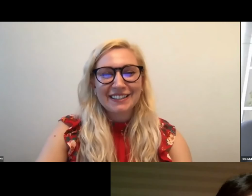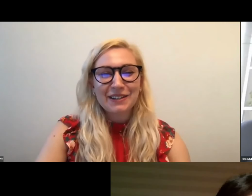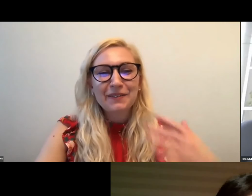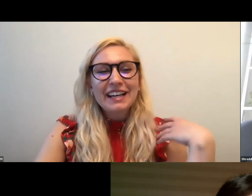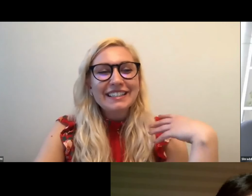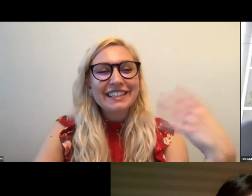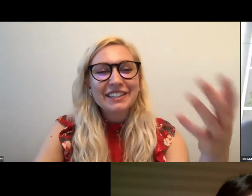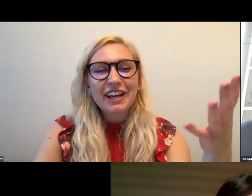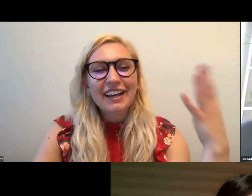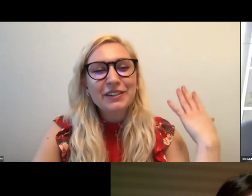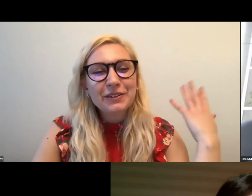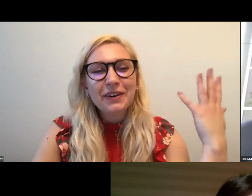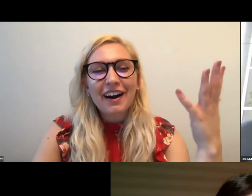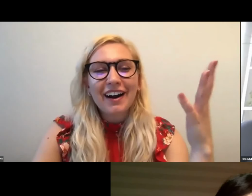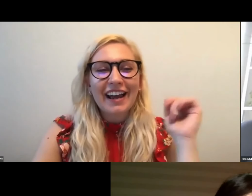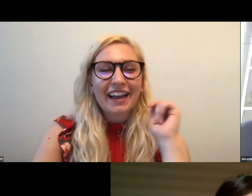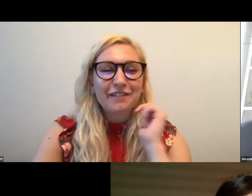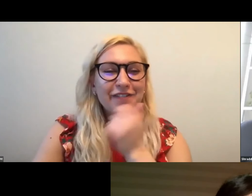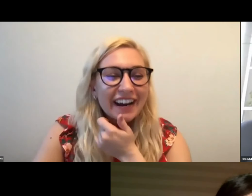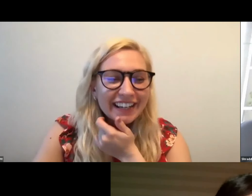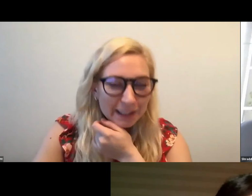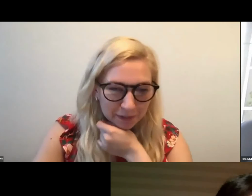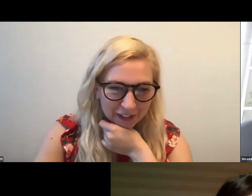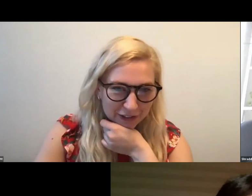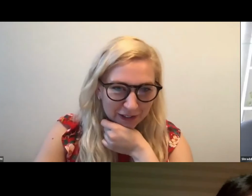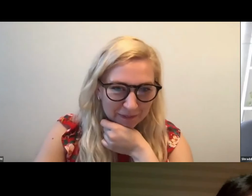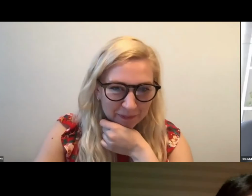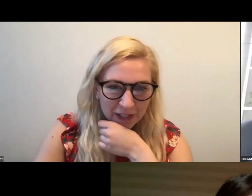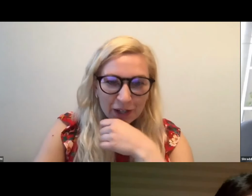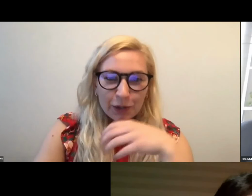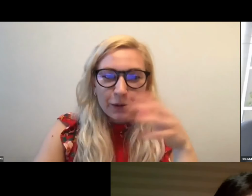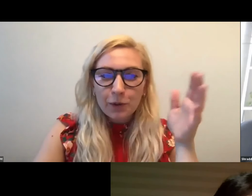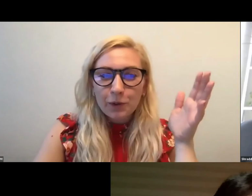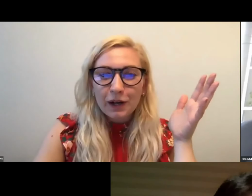today. So Deeksha, you are a finance professional